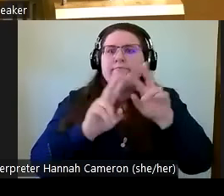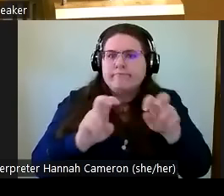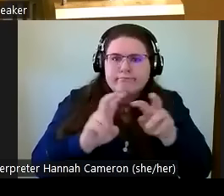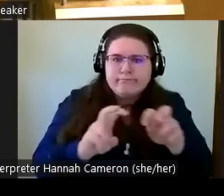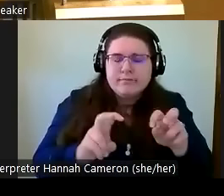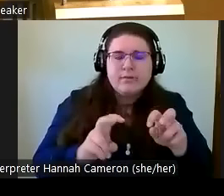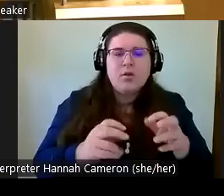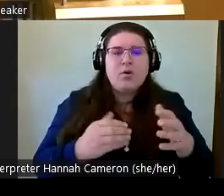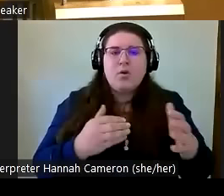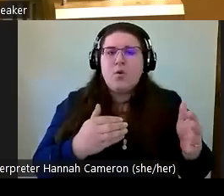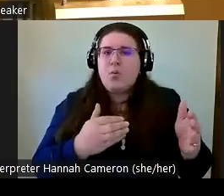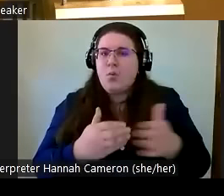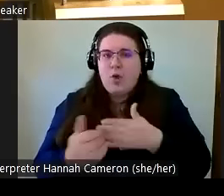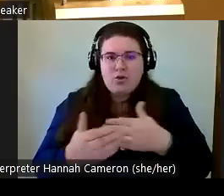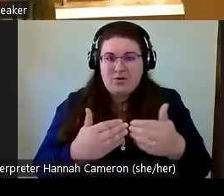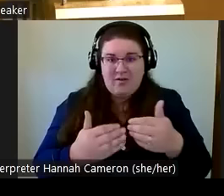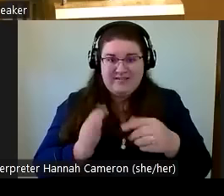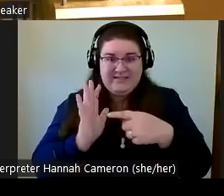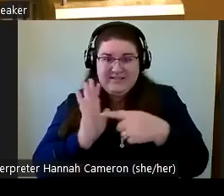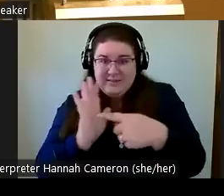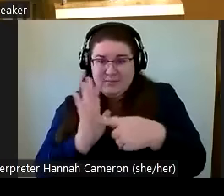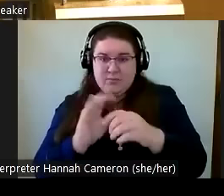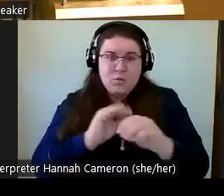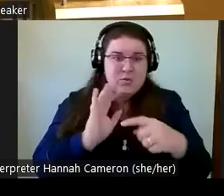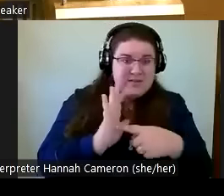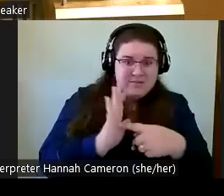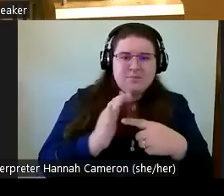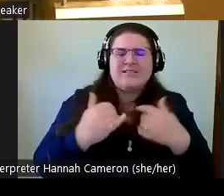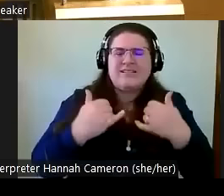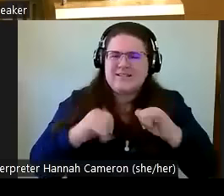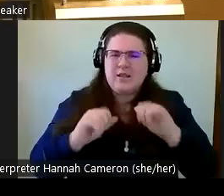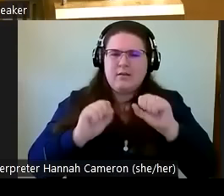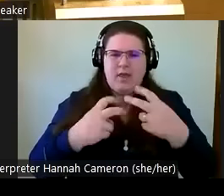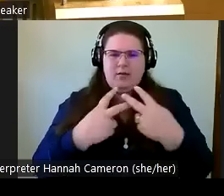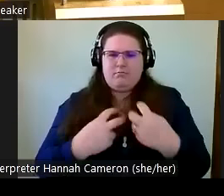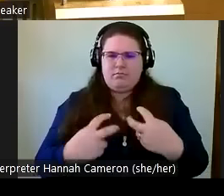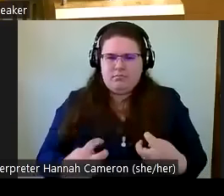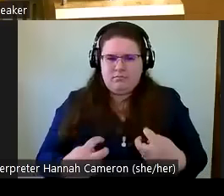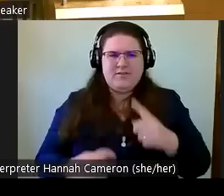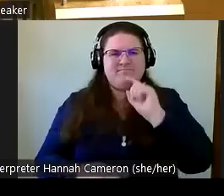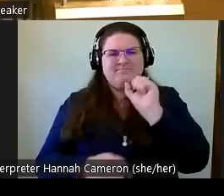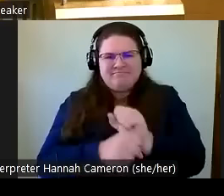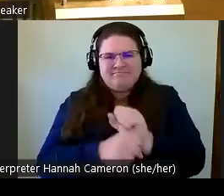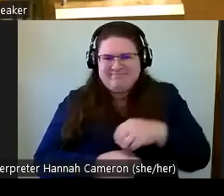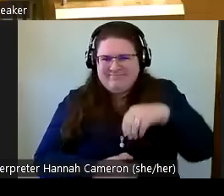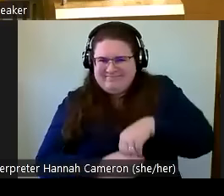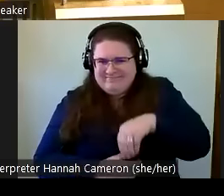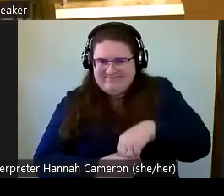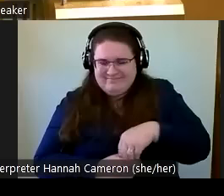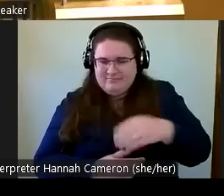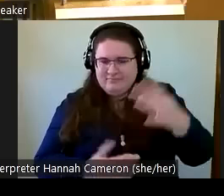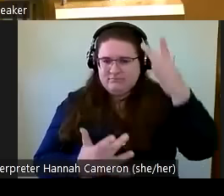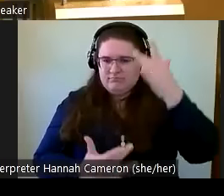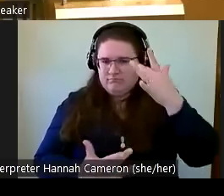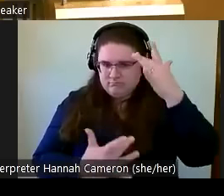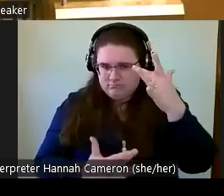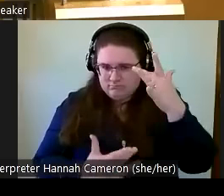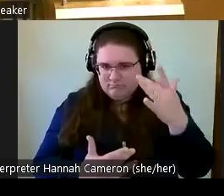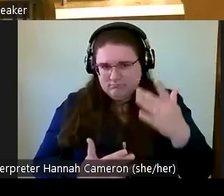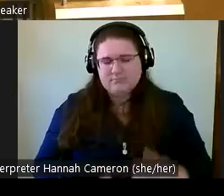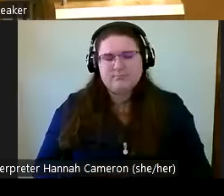whether or not someone has symptoms. And what this allows for is a more complex understanding of disease, and also the appreciation